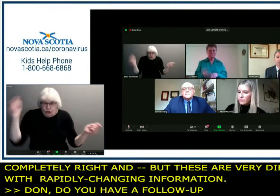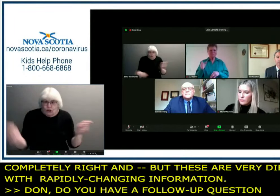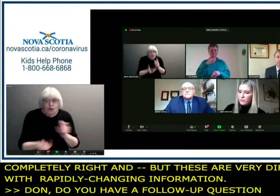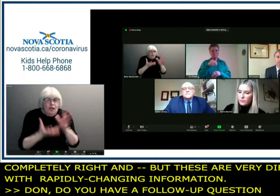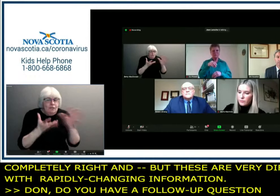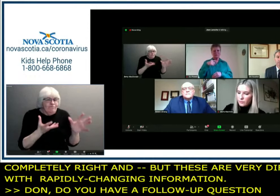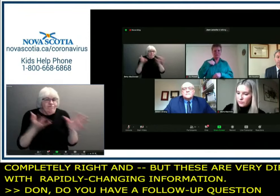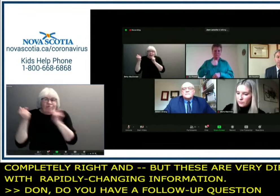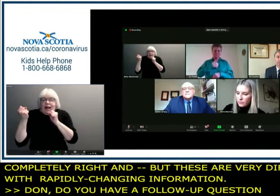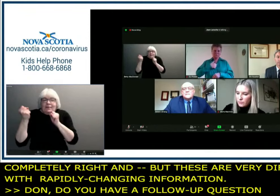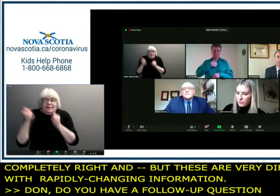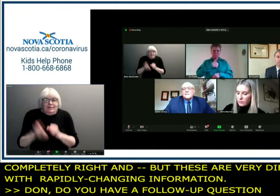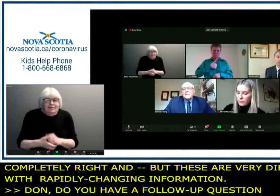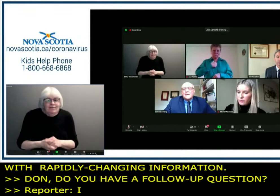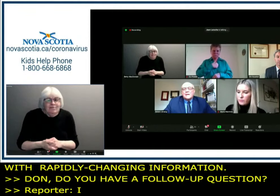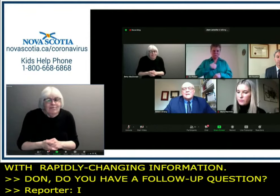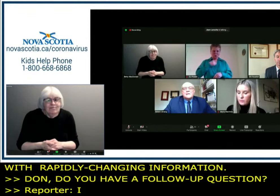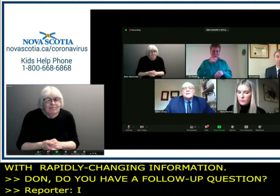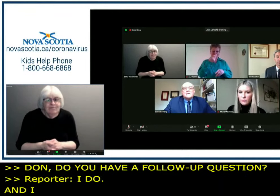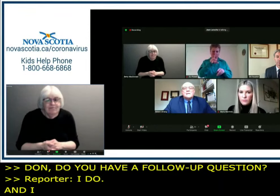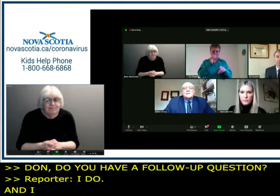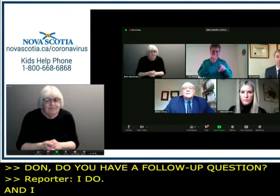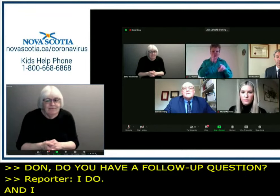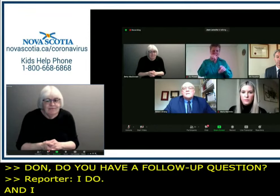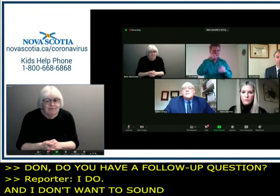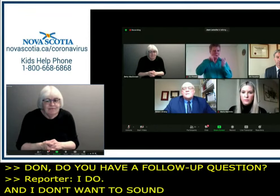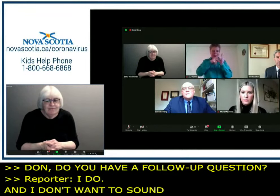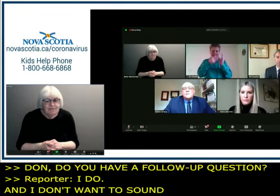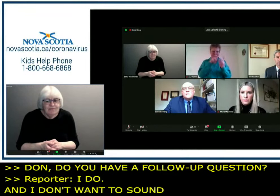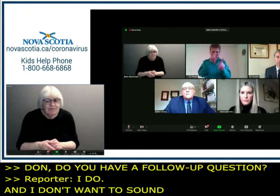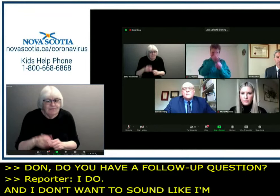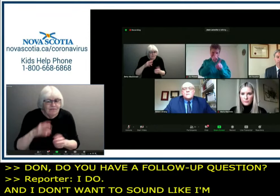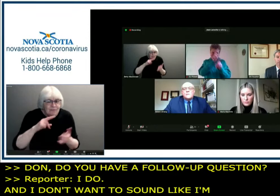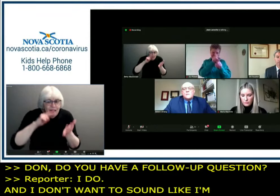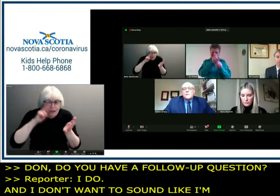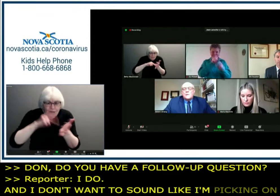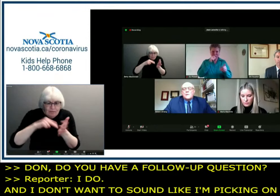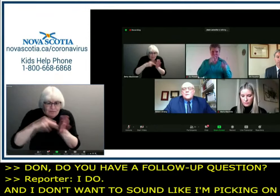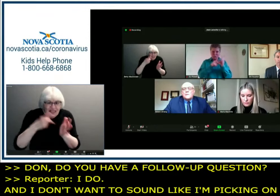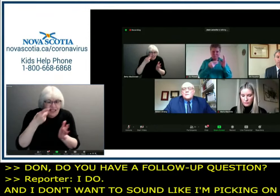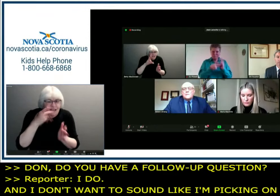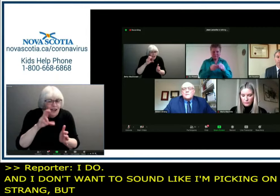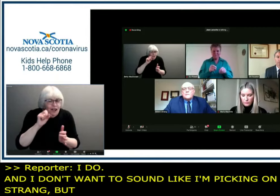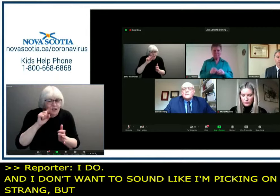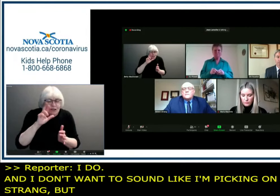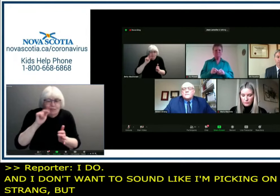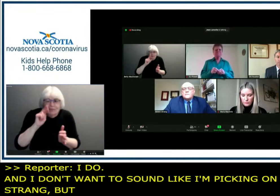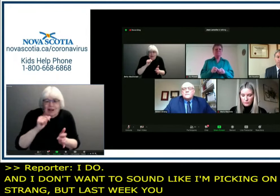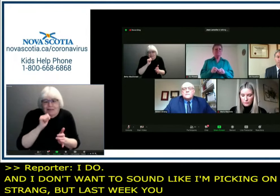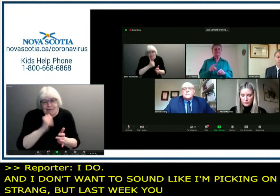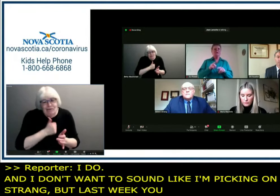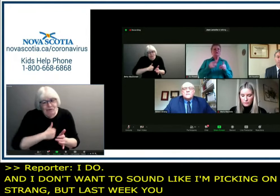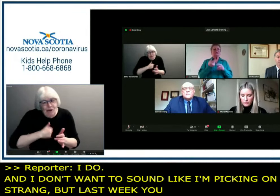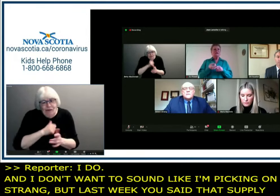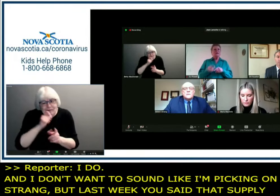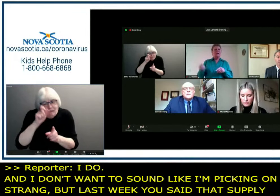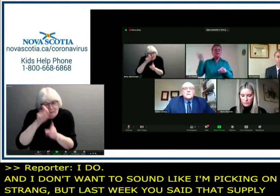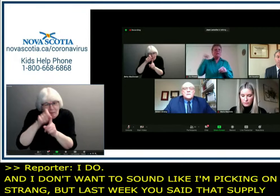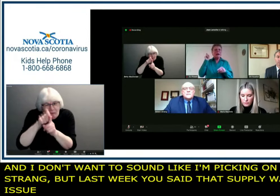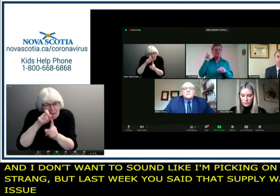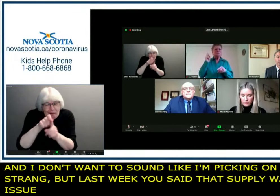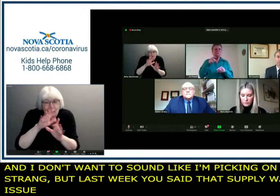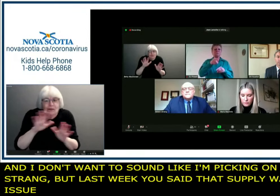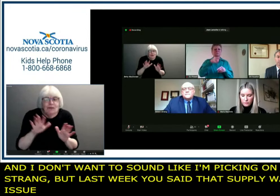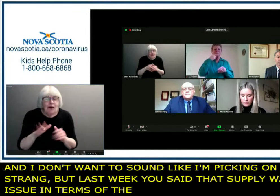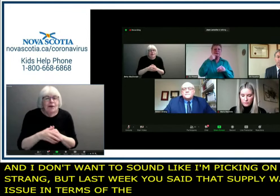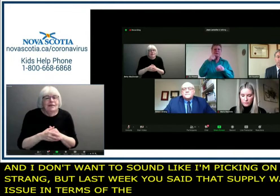on you, Dr. Strang, but last week, it seems to me you said that supply wasn't an issue in terms of vaccines, nor was staffing. How